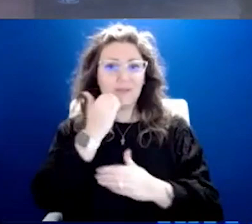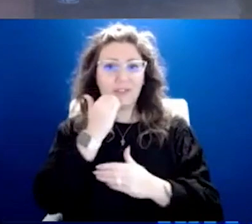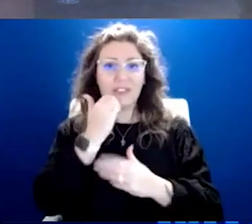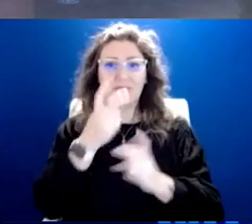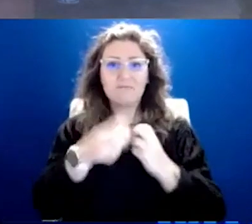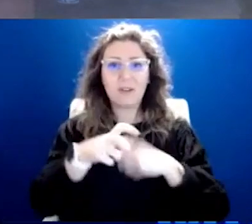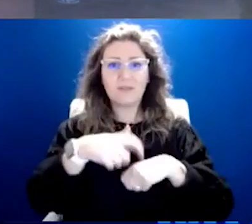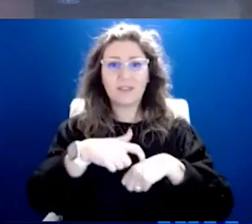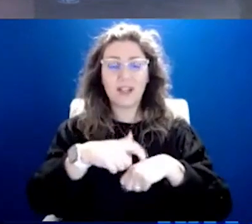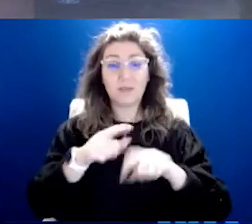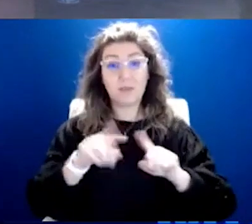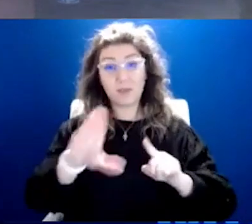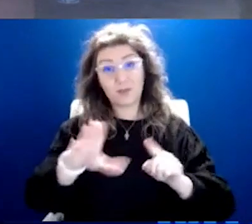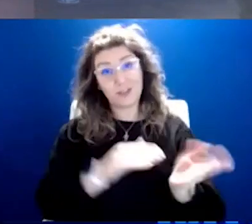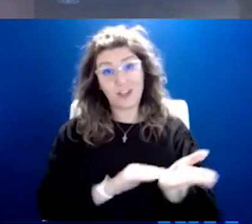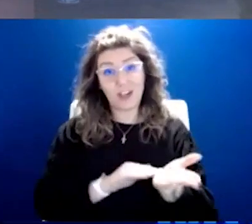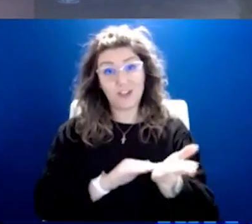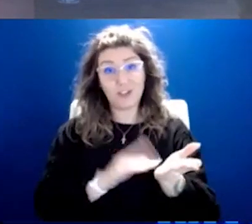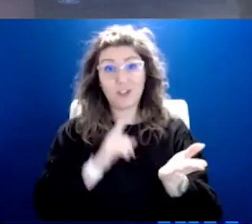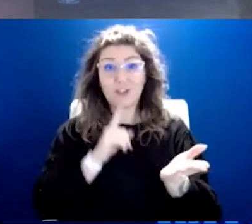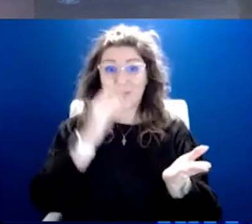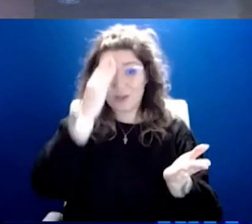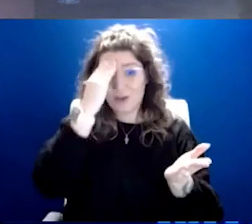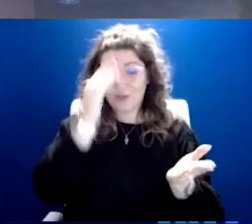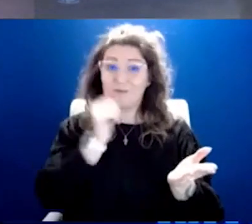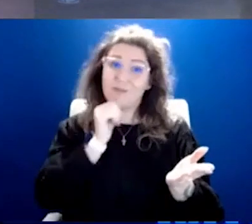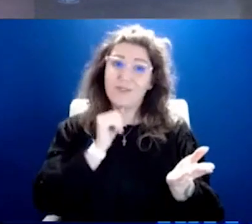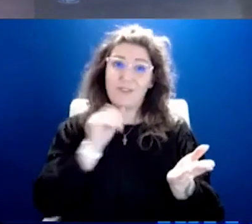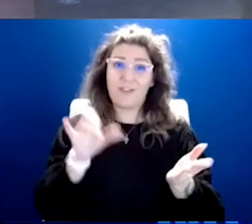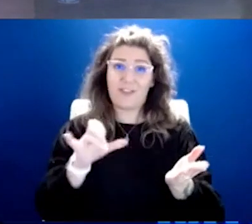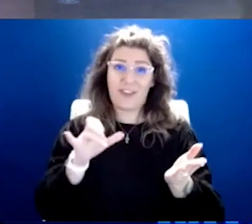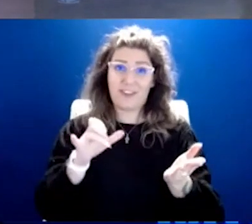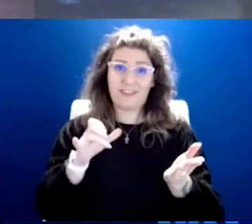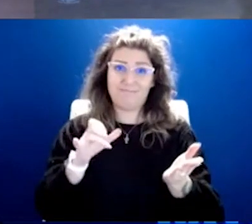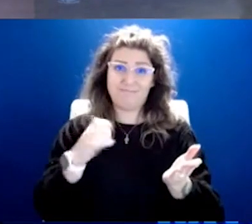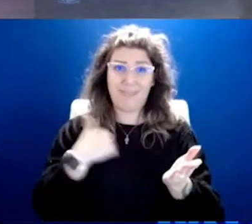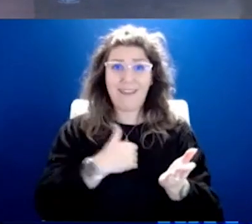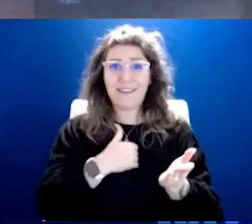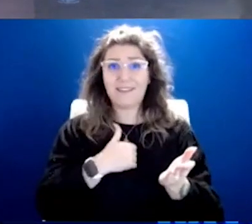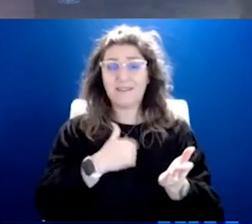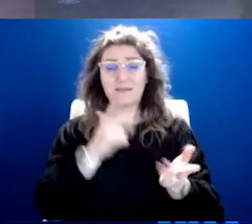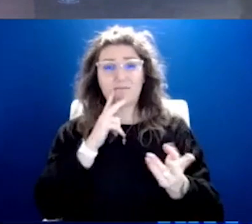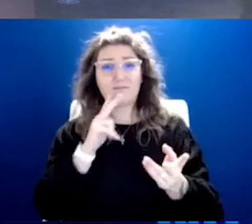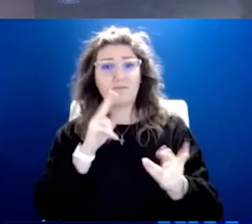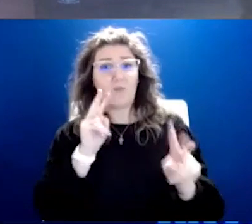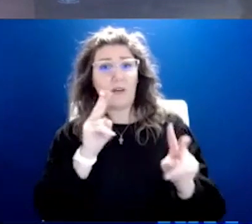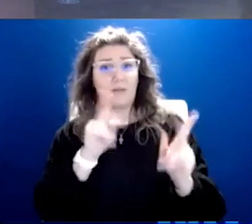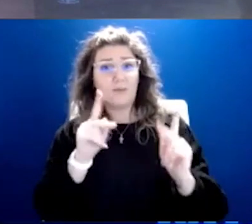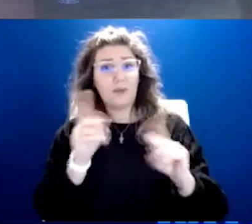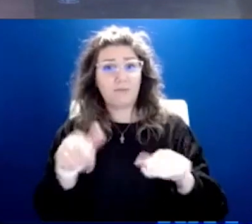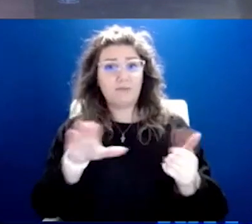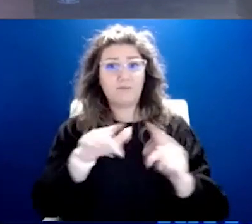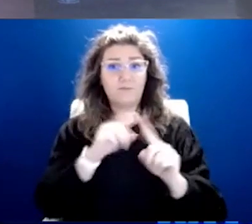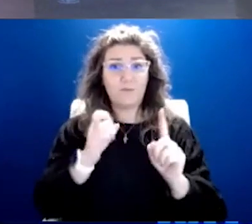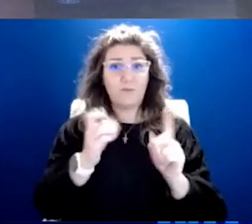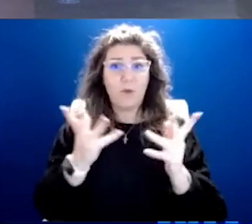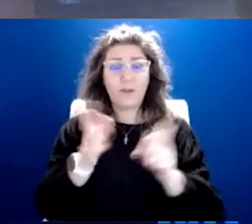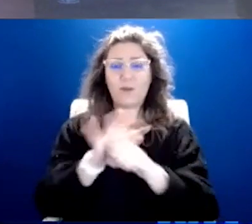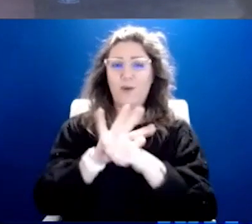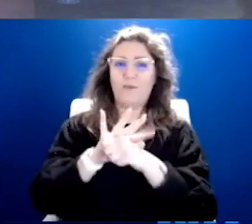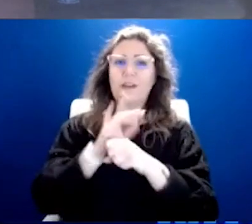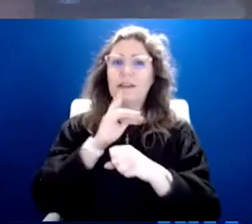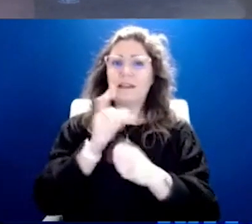you're a physician. You suffer just like the rest of us watching people lose their lives to COVID. Yep, Yep, everybody's had stories like that, I